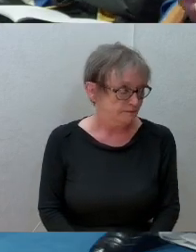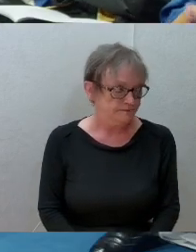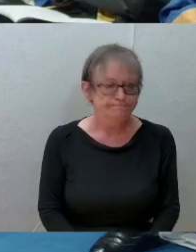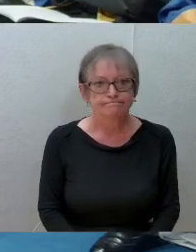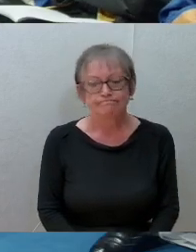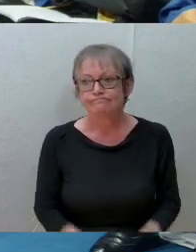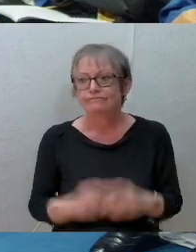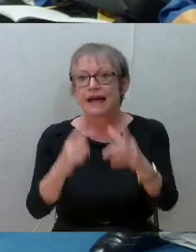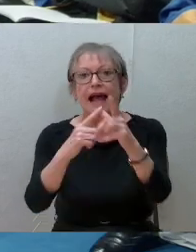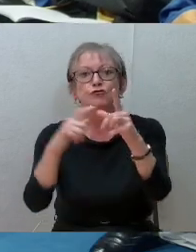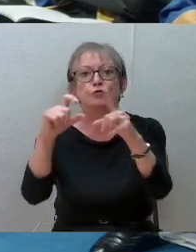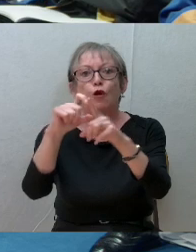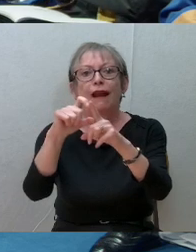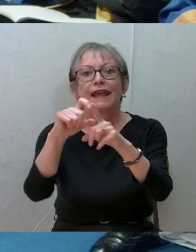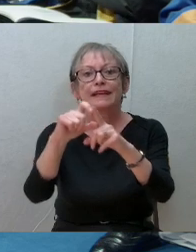Andrew Donnelly.